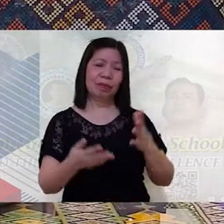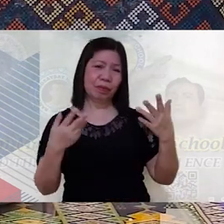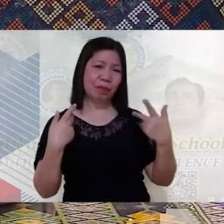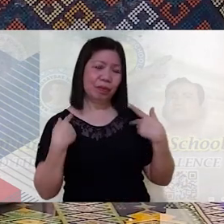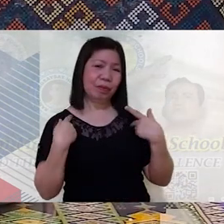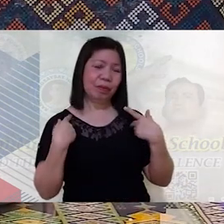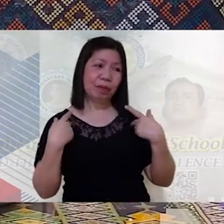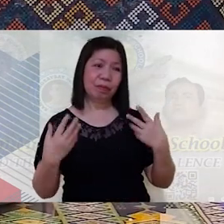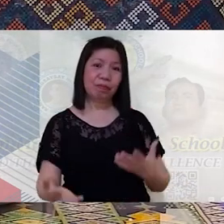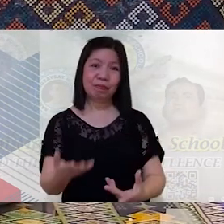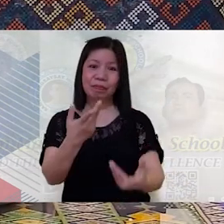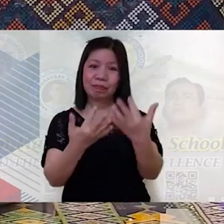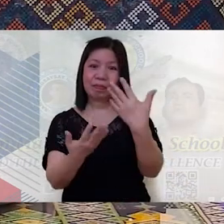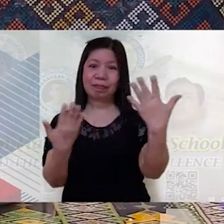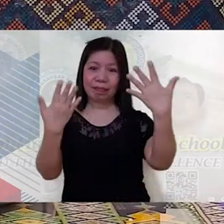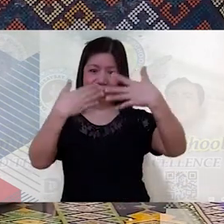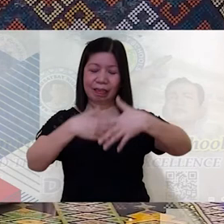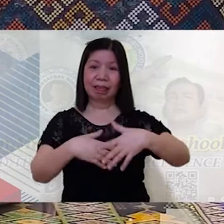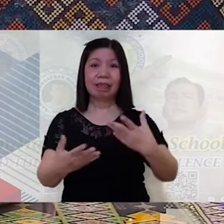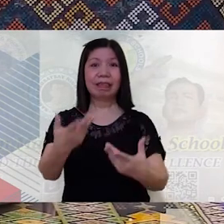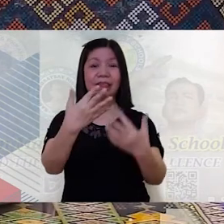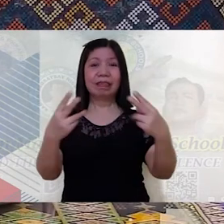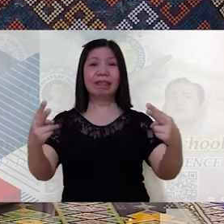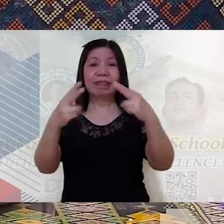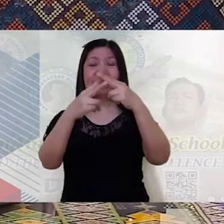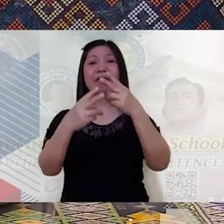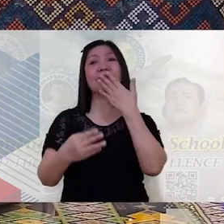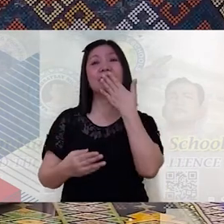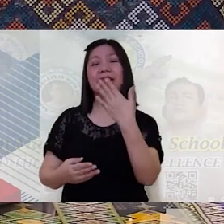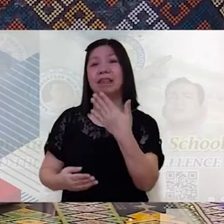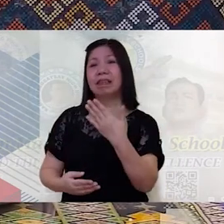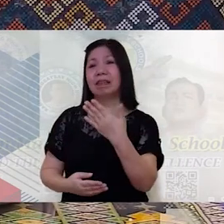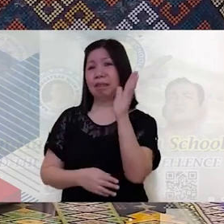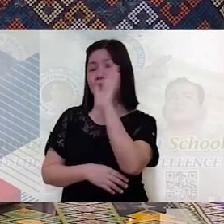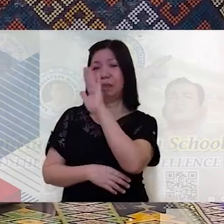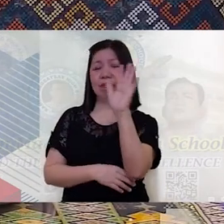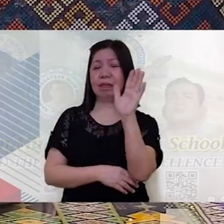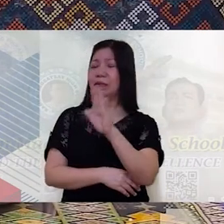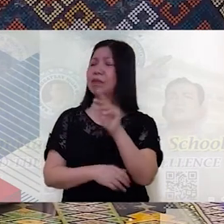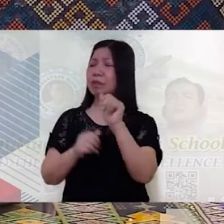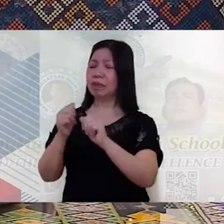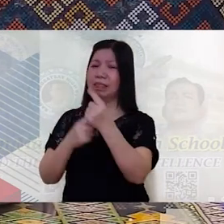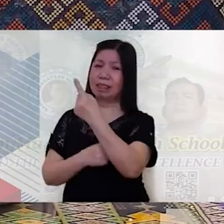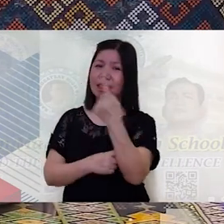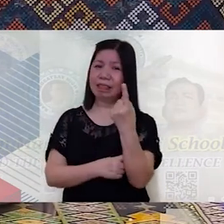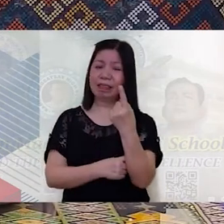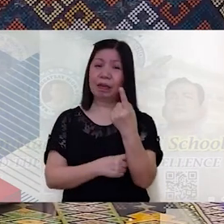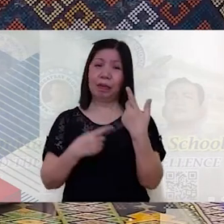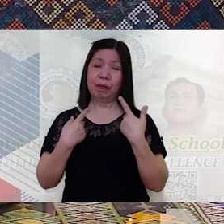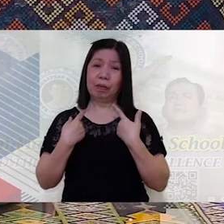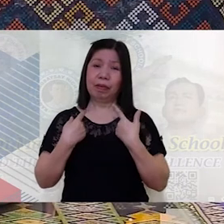have bonfires to say goodbye to each other. We